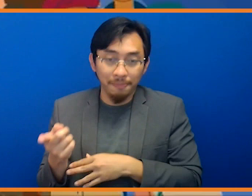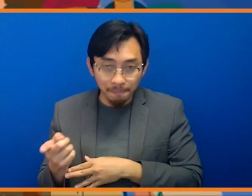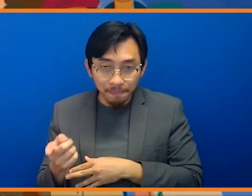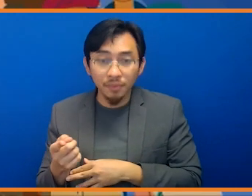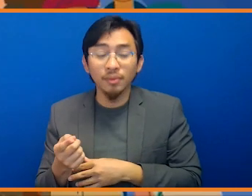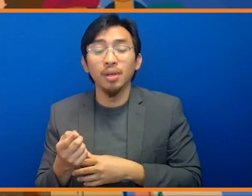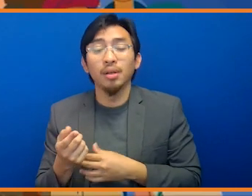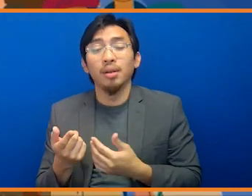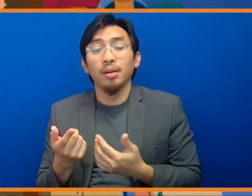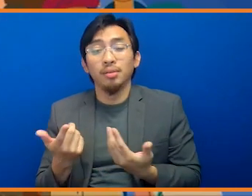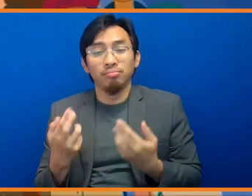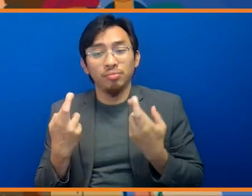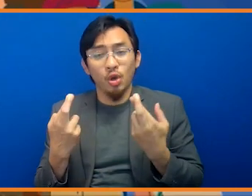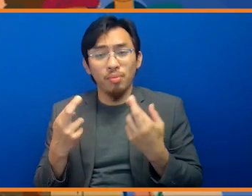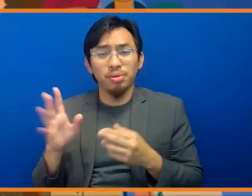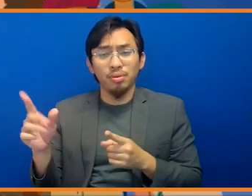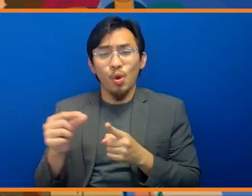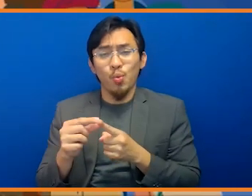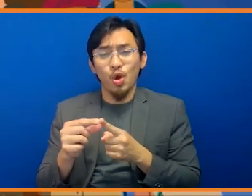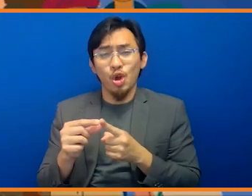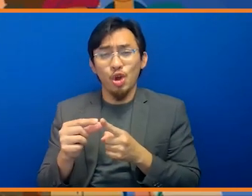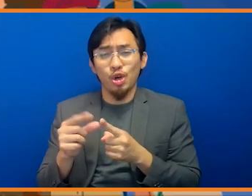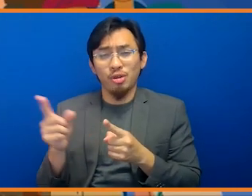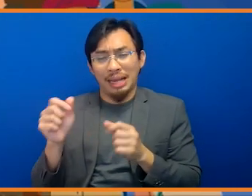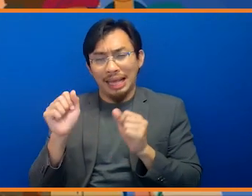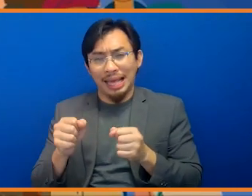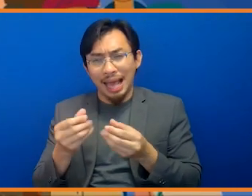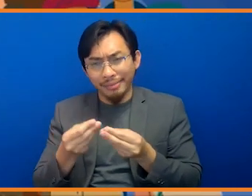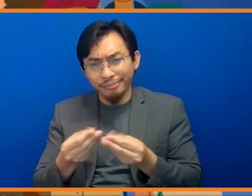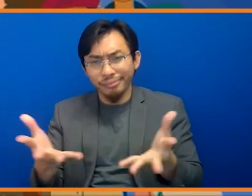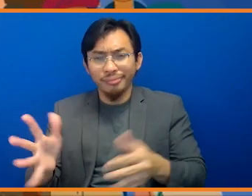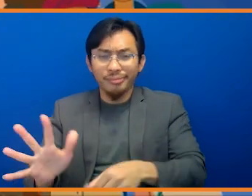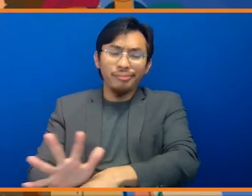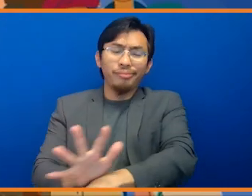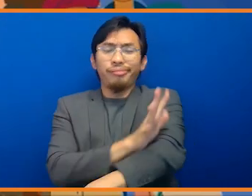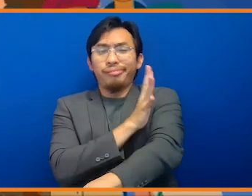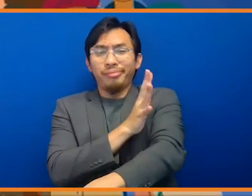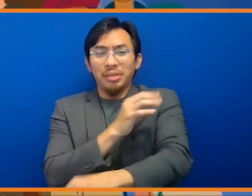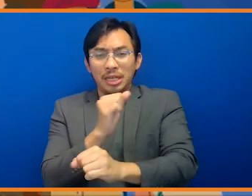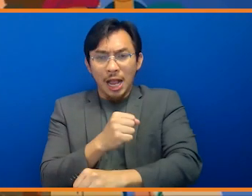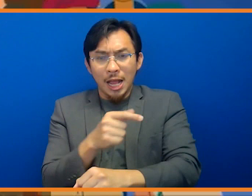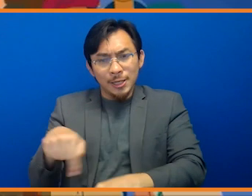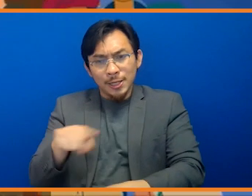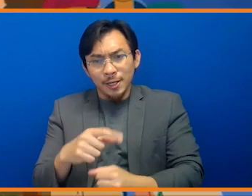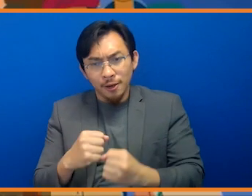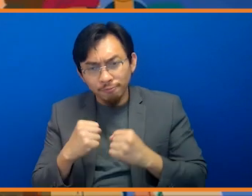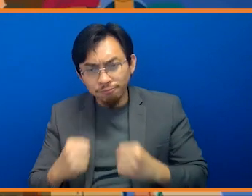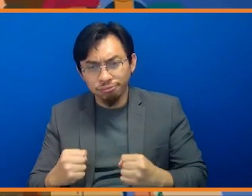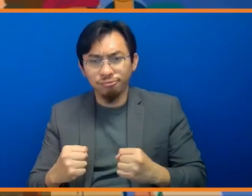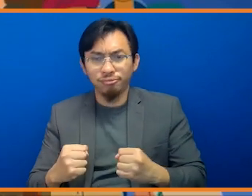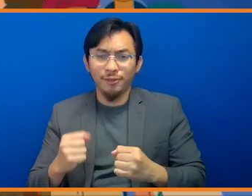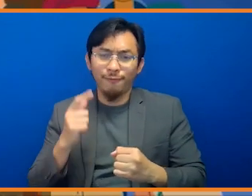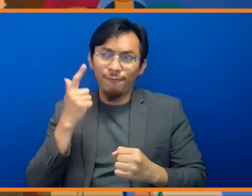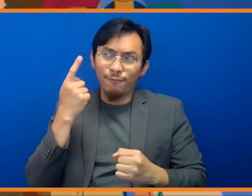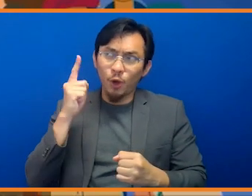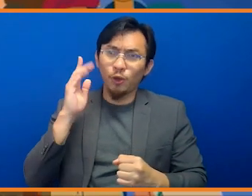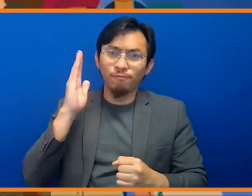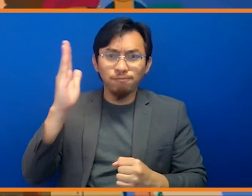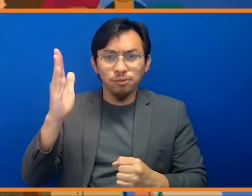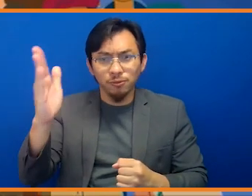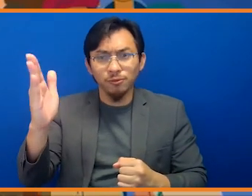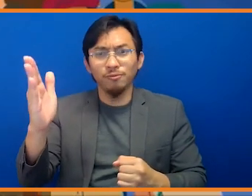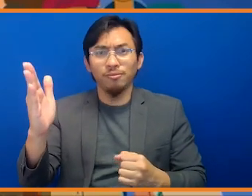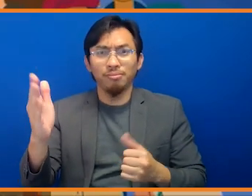I hope that their words will inspire you and encourage you to take action for change for a better future.